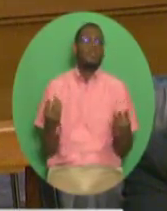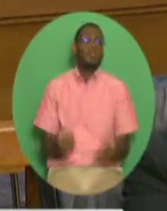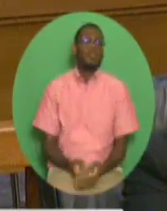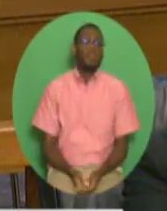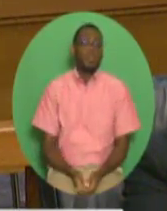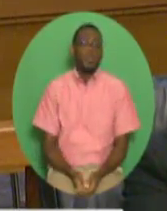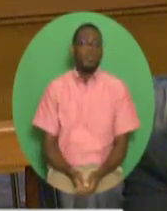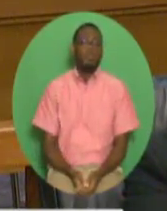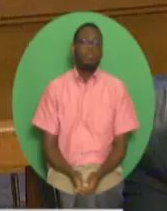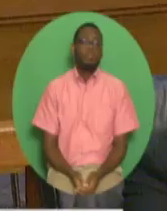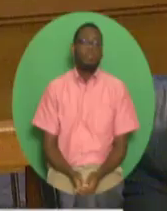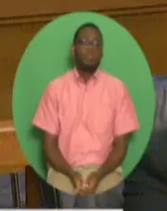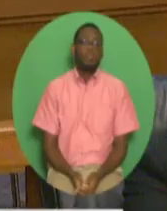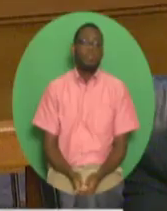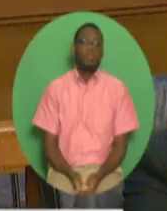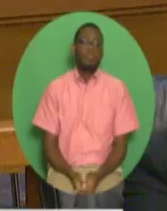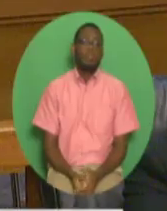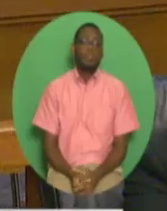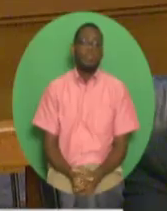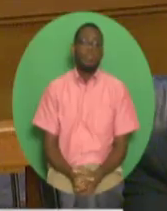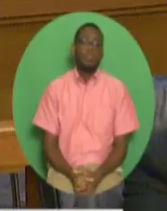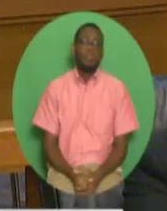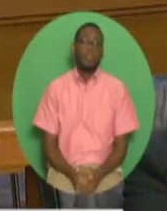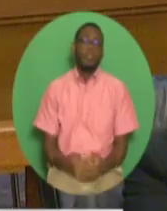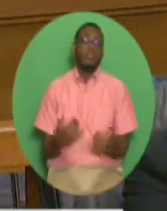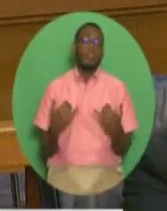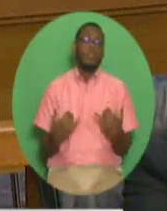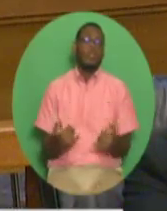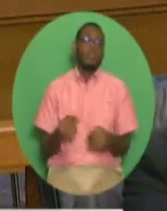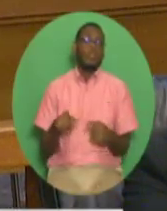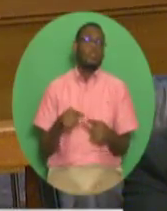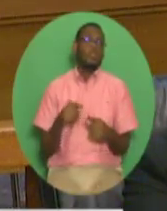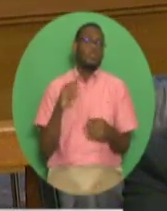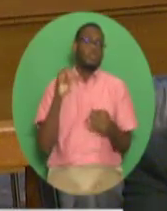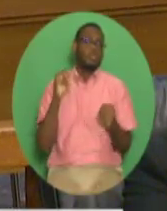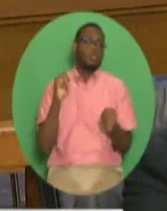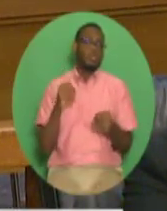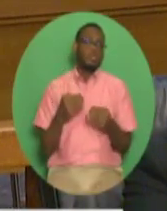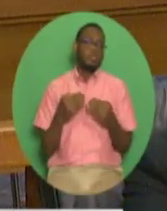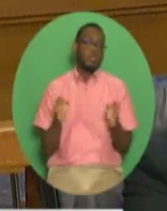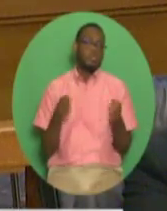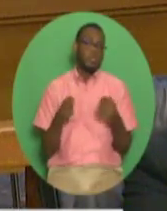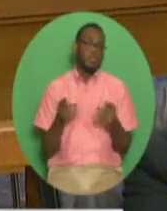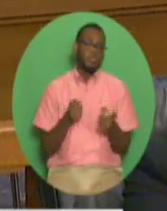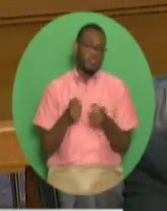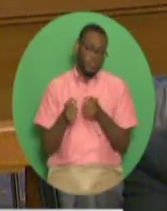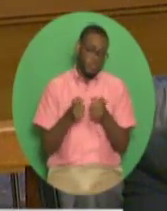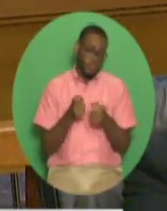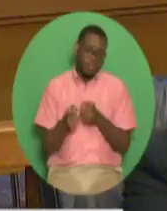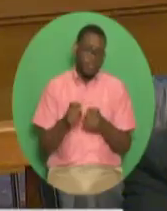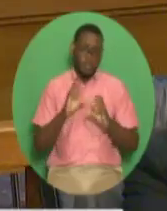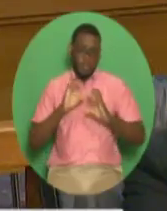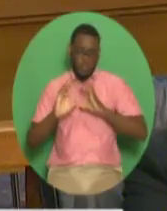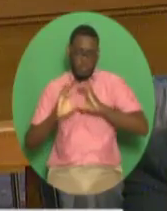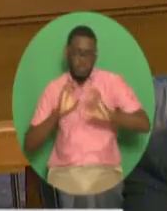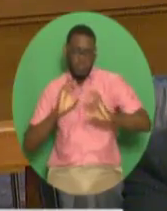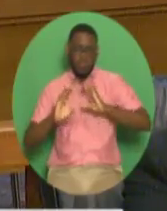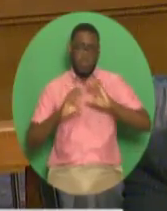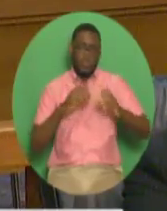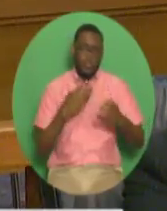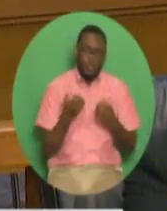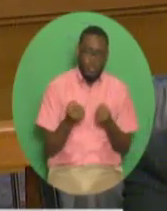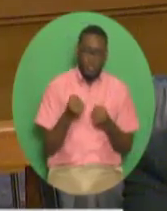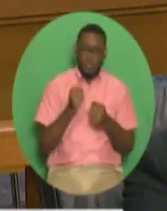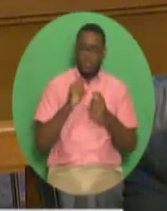With regards again to the Ministry of Public Administration and Communications, I just wanted to make a point with regards to the closure or